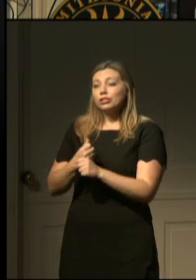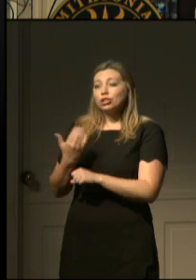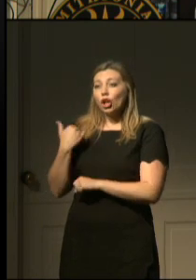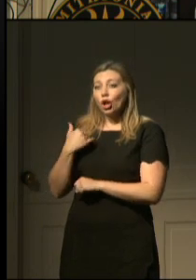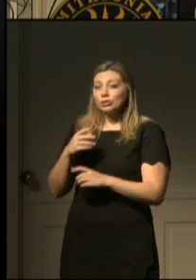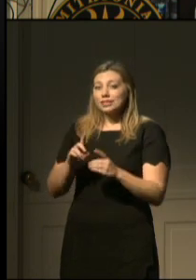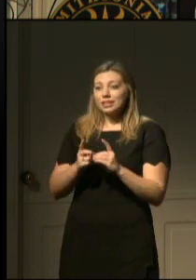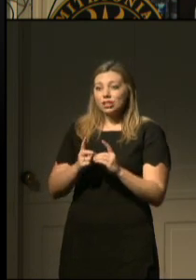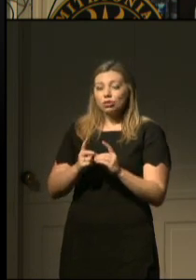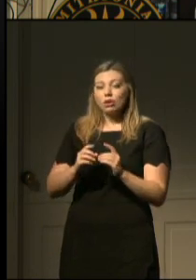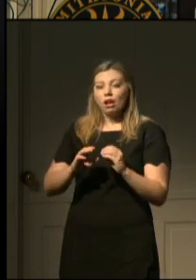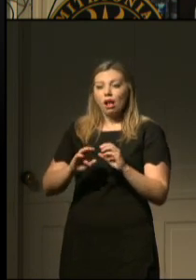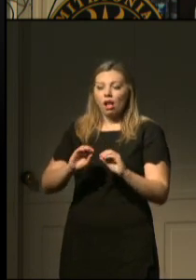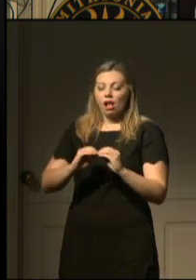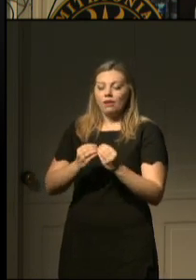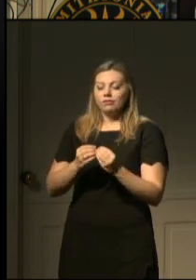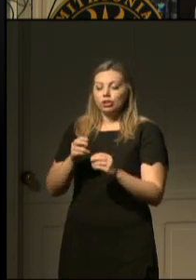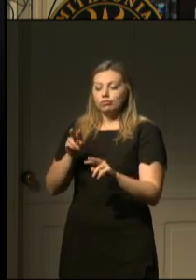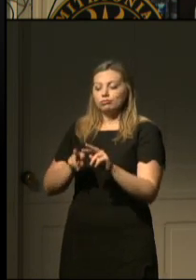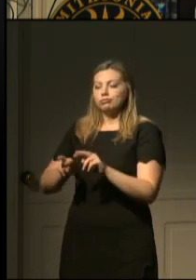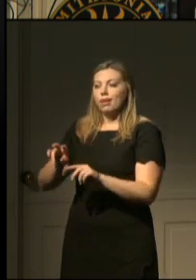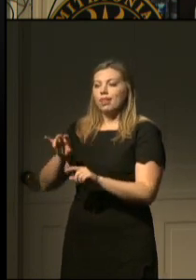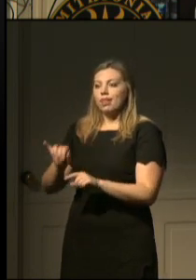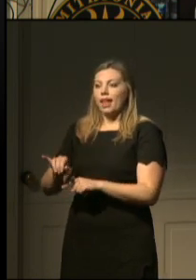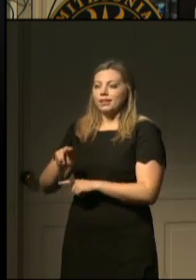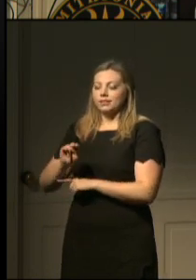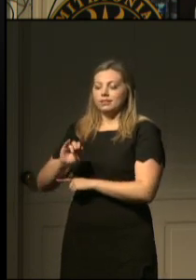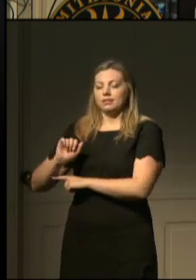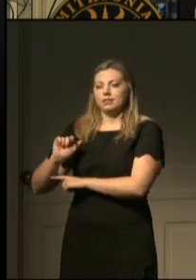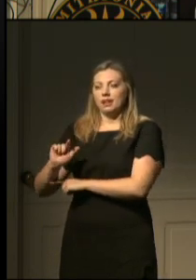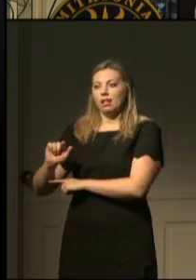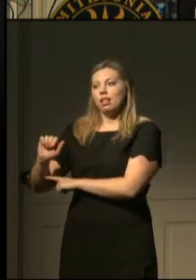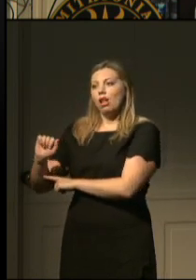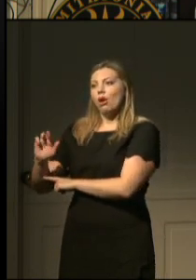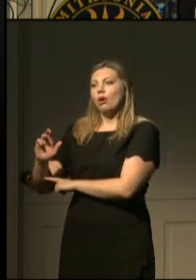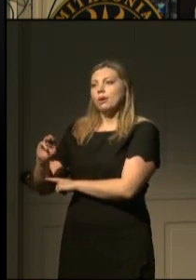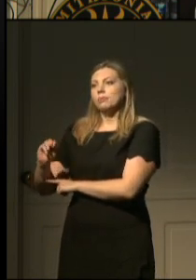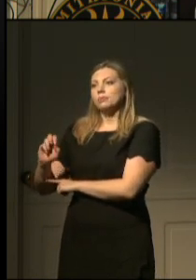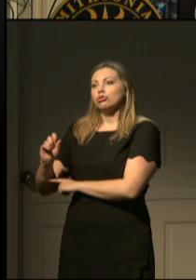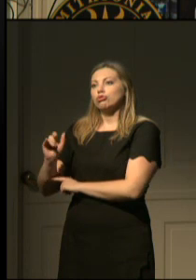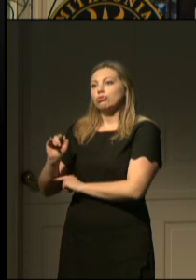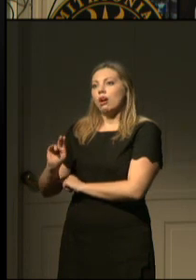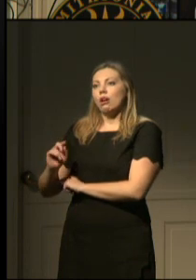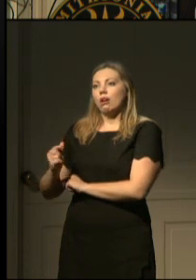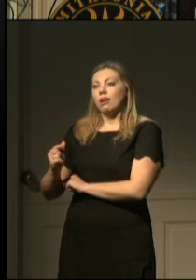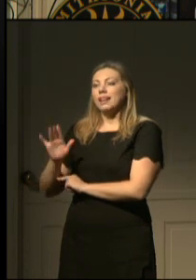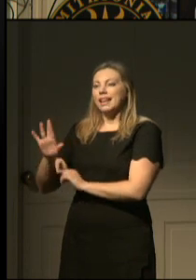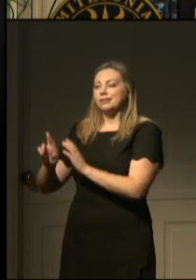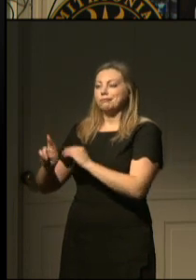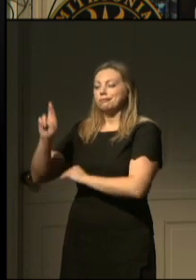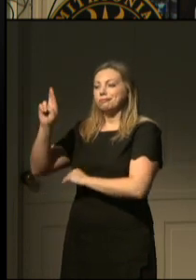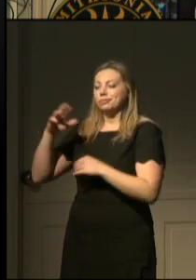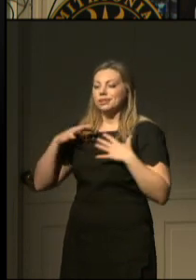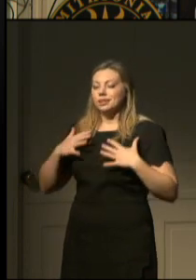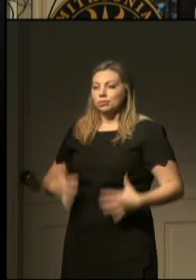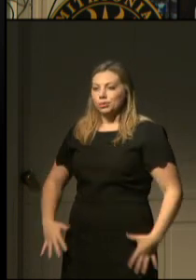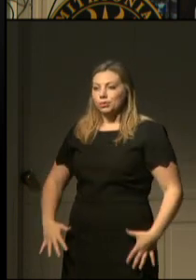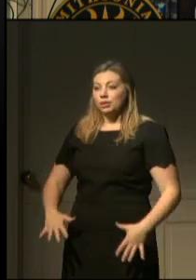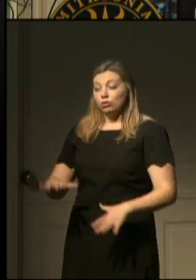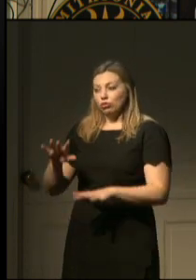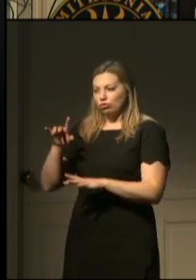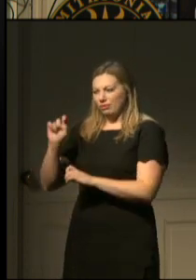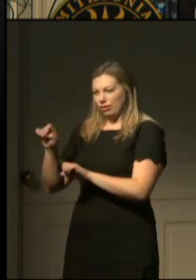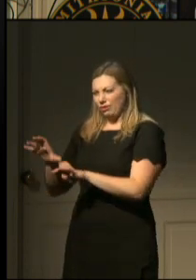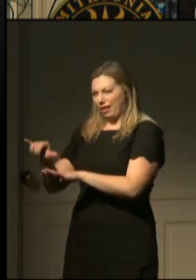captured Neil Armstrong's spacesuit as part of a conservation effort. It was needed before returning the spacesuit to public